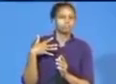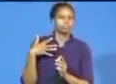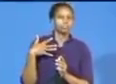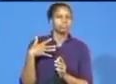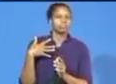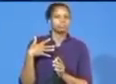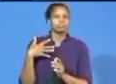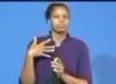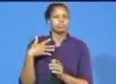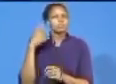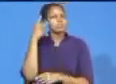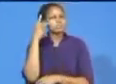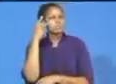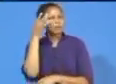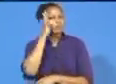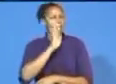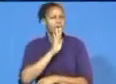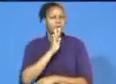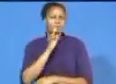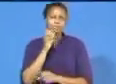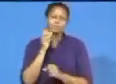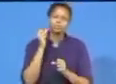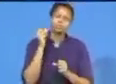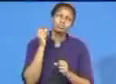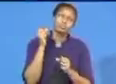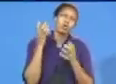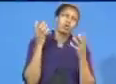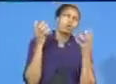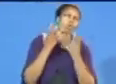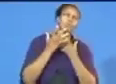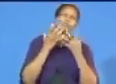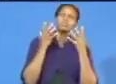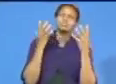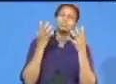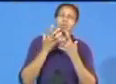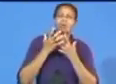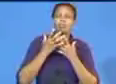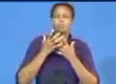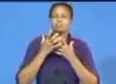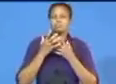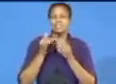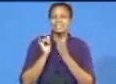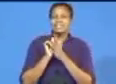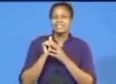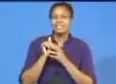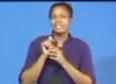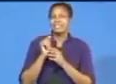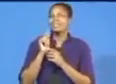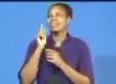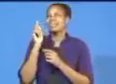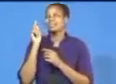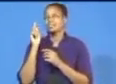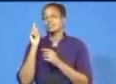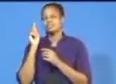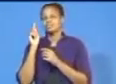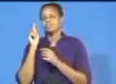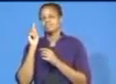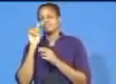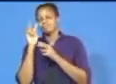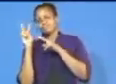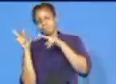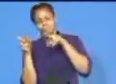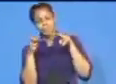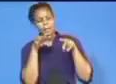God is so amazing that he'll step over nations and pick out one man.